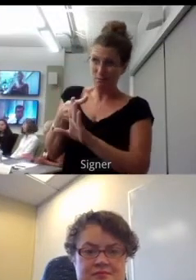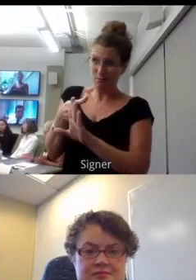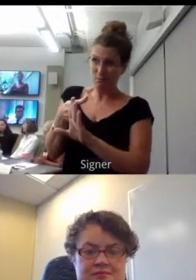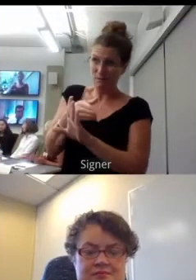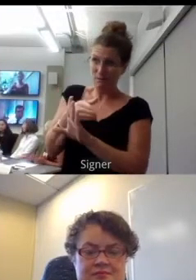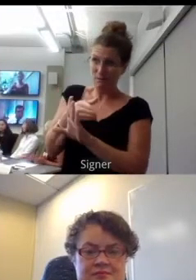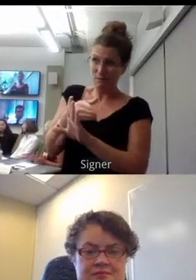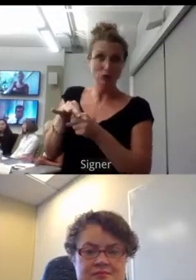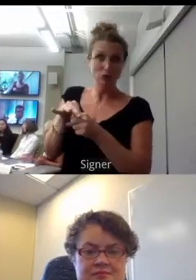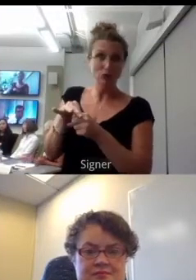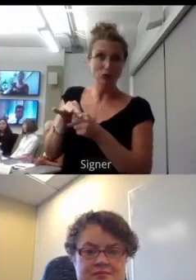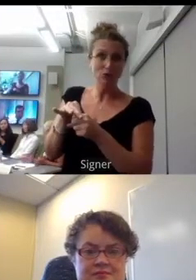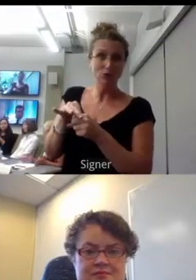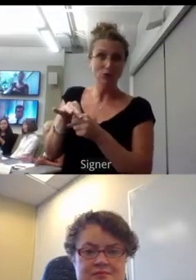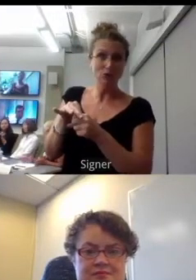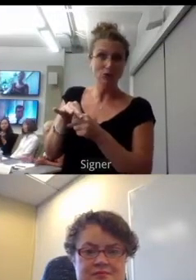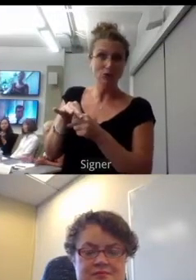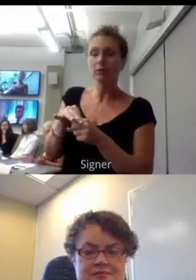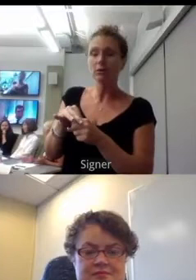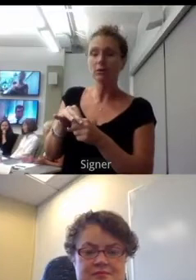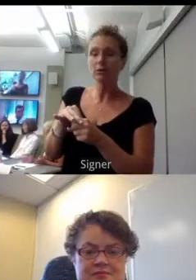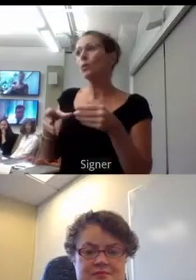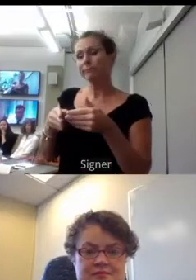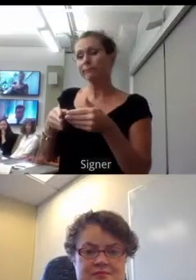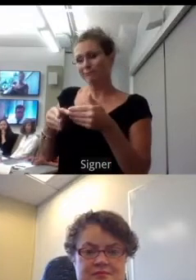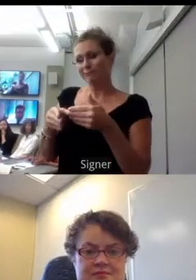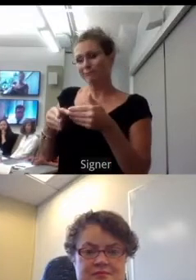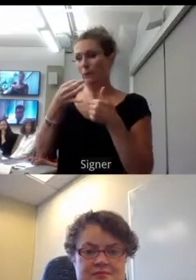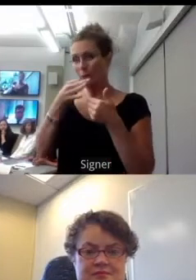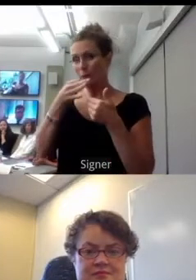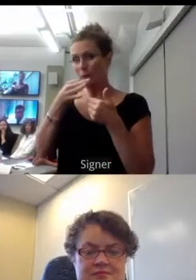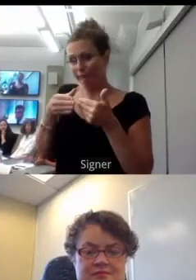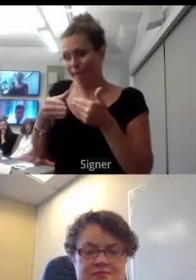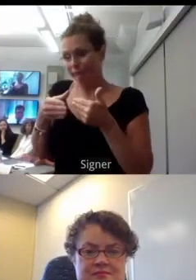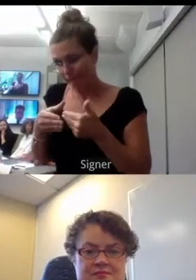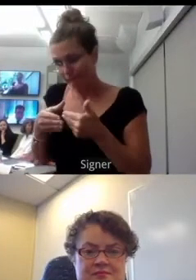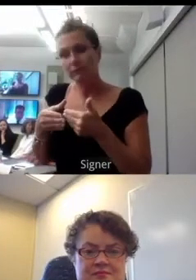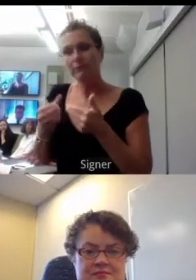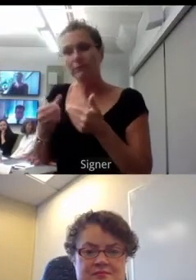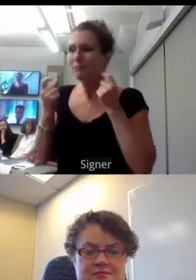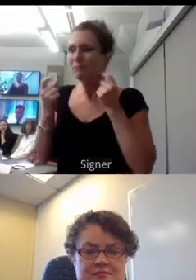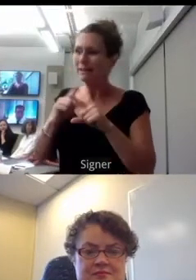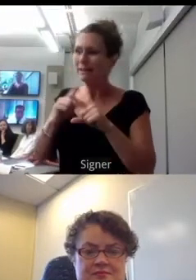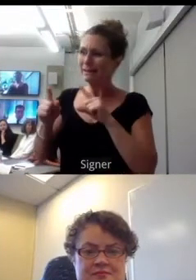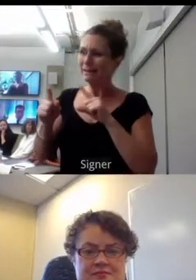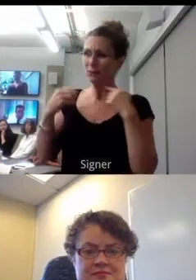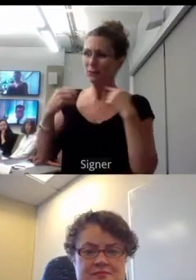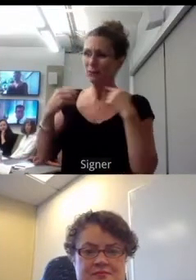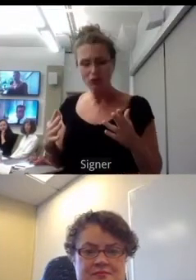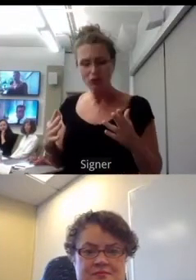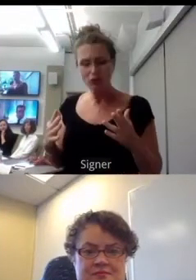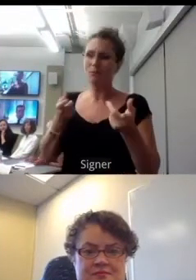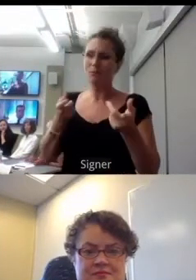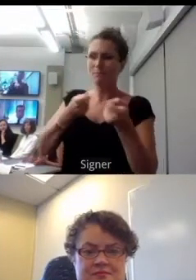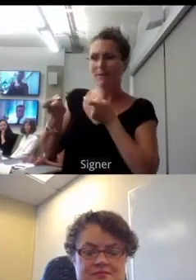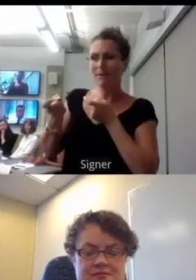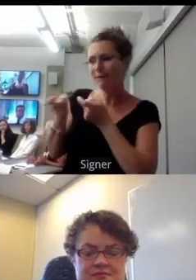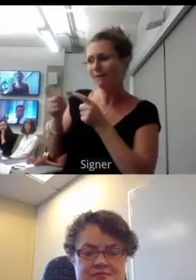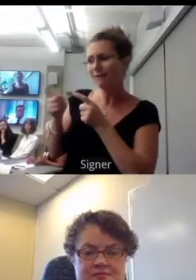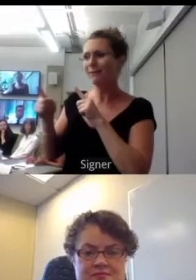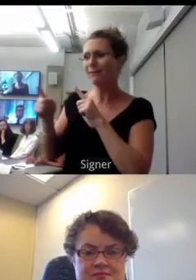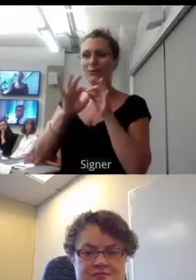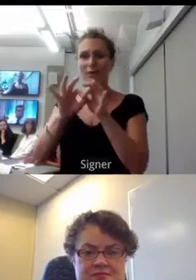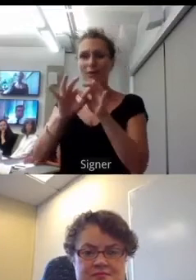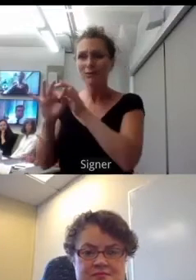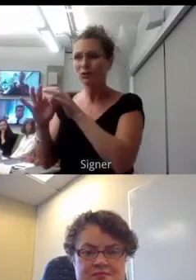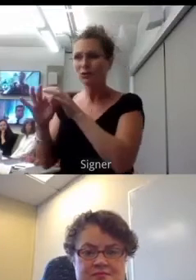this, it was also all of these different cabinet ministers managing different relationships with the sector that they were overseeing